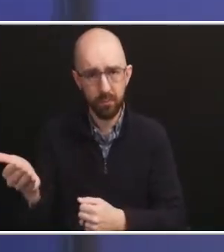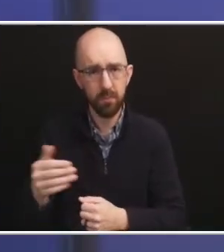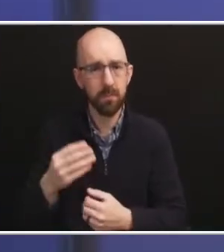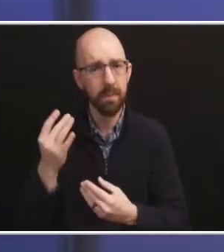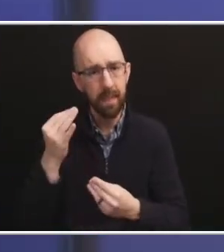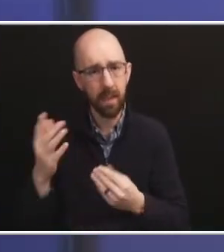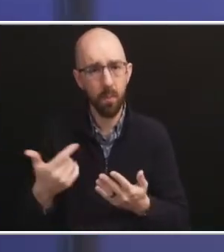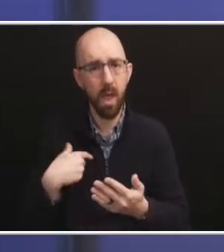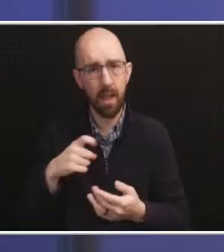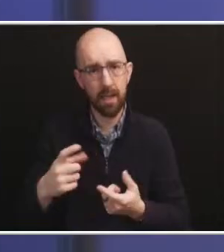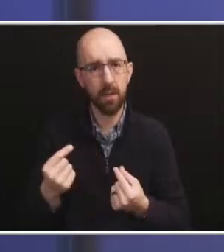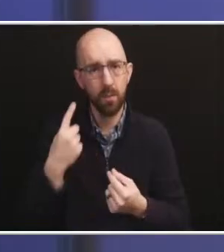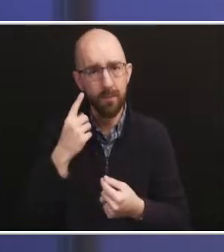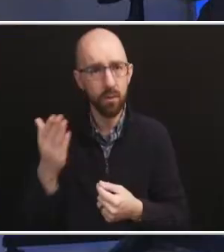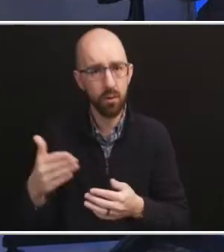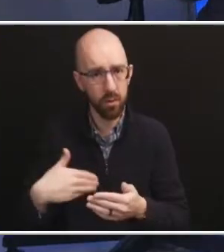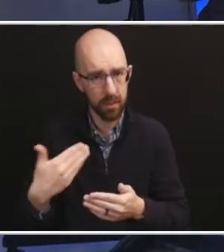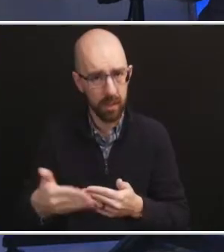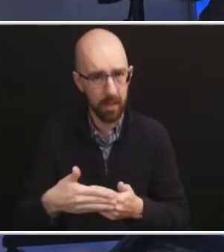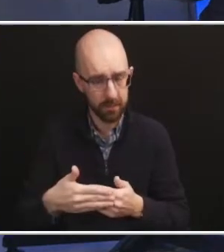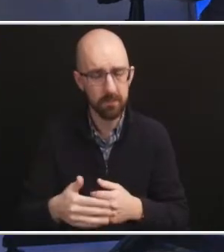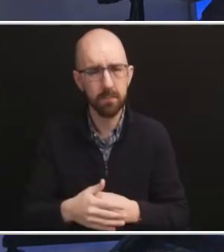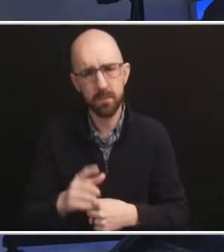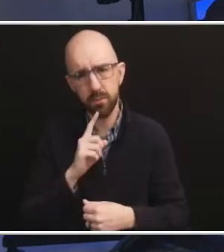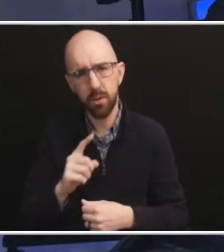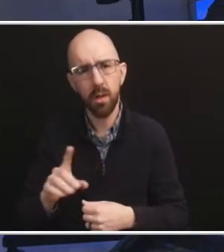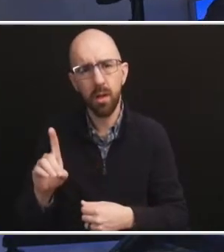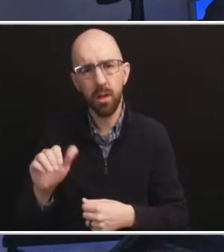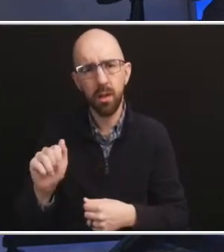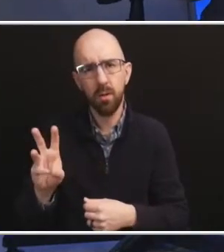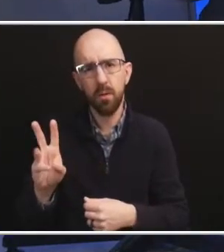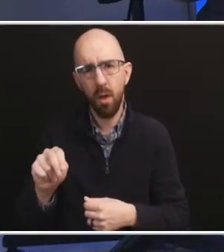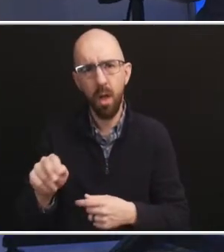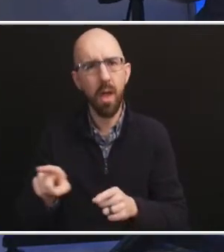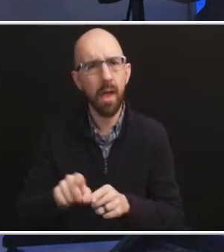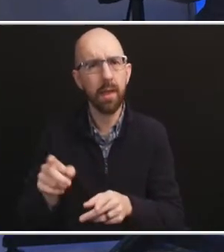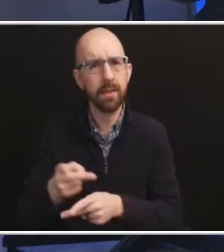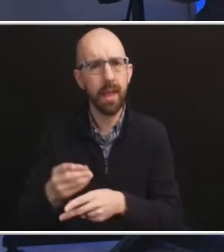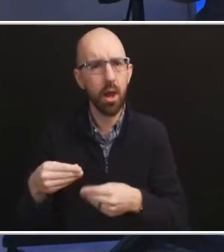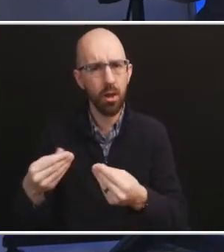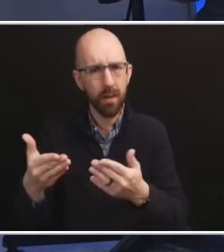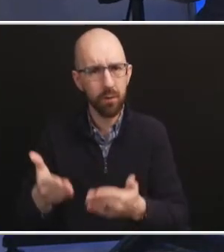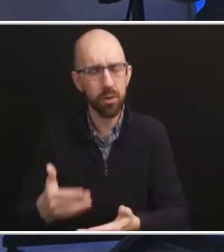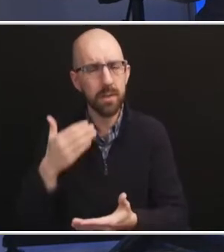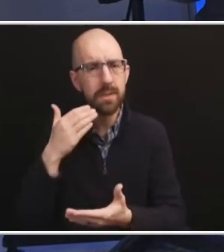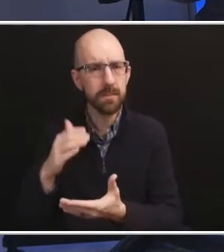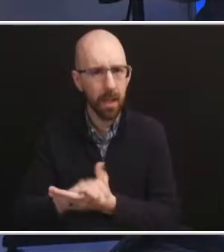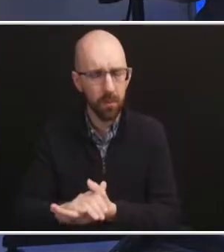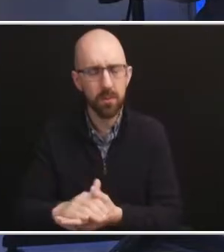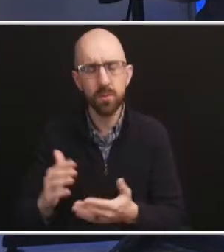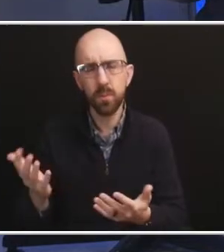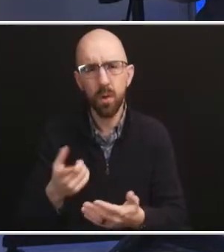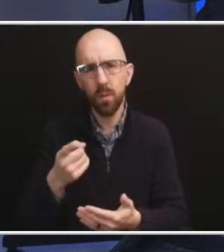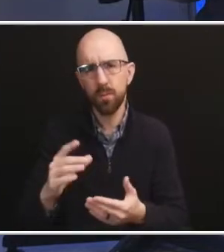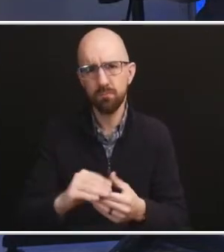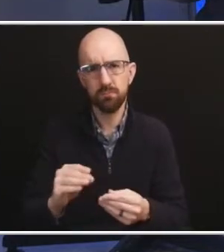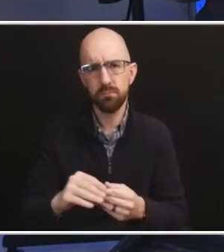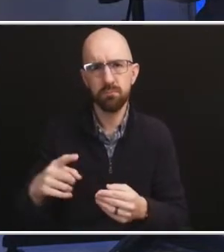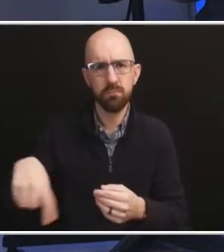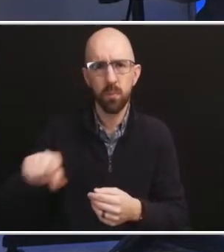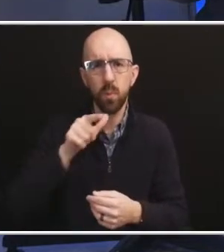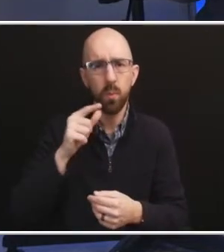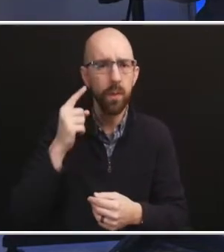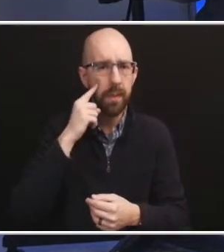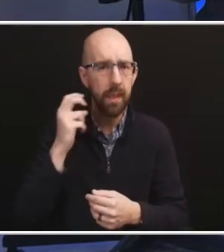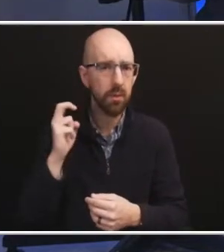for her next. So. Sure. And Dawn, just kind of as a caregiver, as a spouse, what would you say to people who think that maybe traveling out